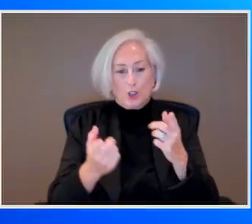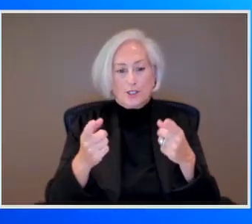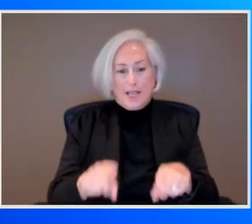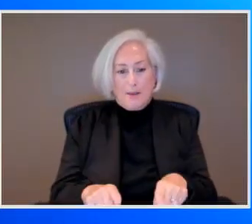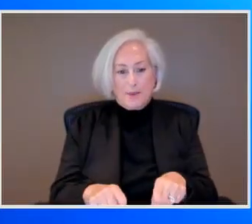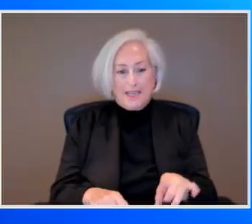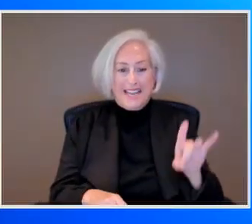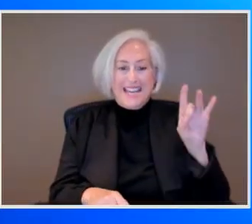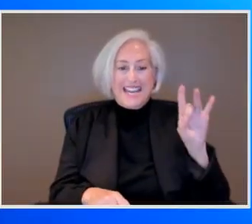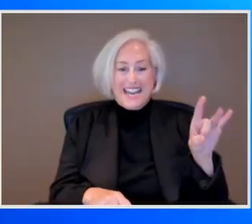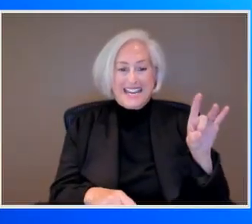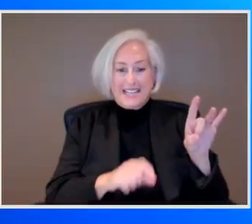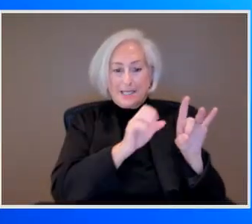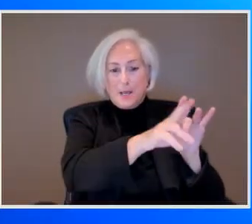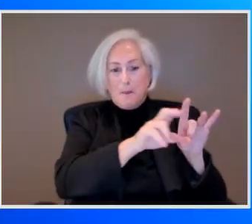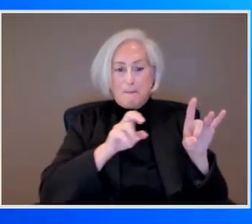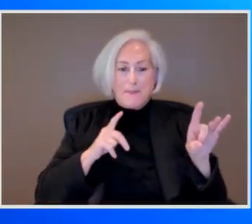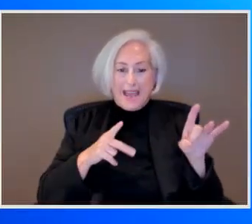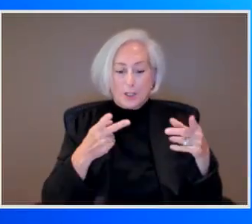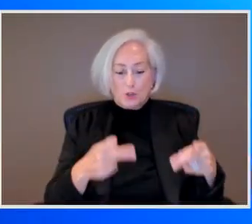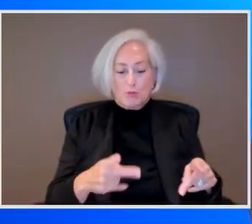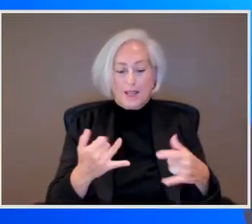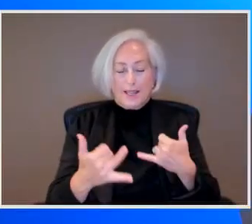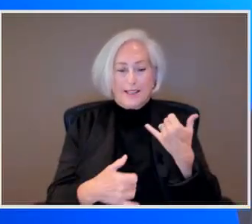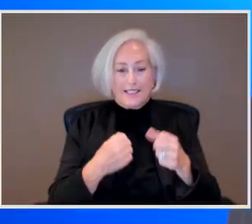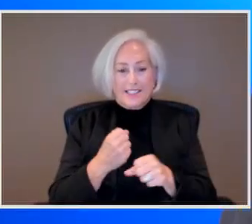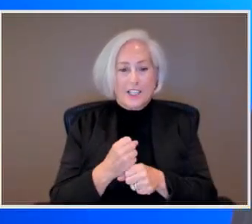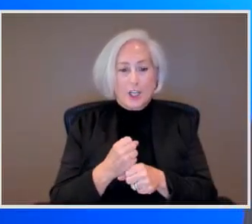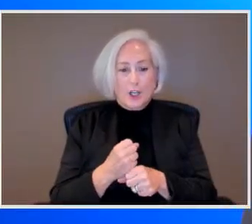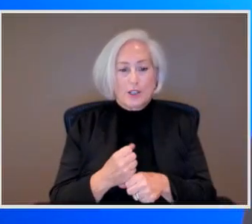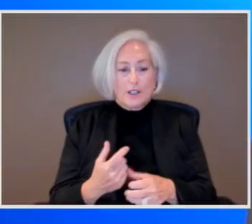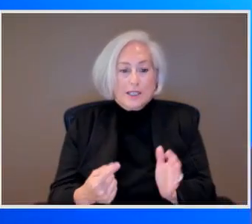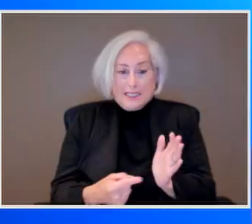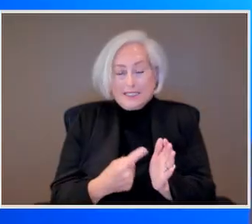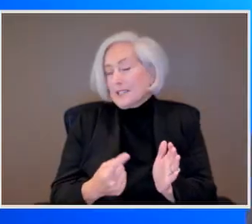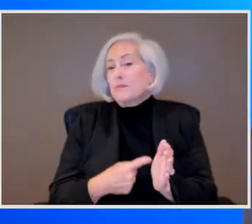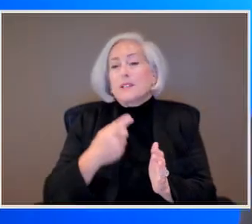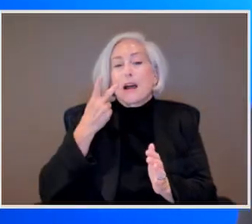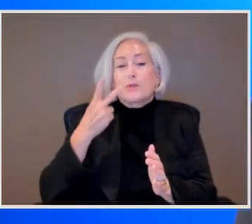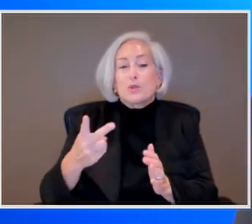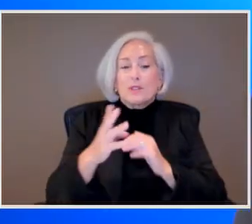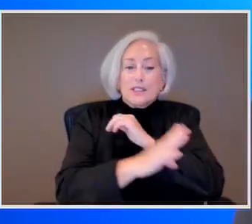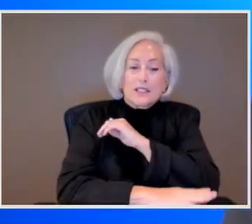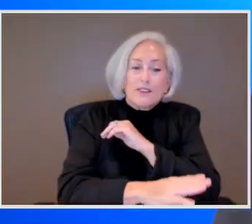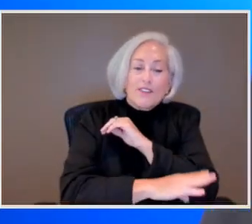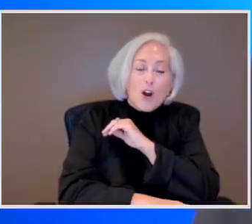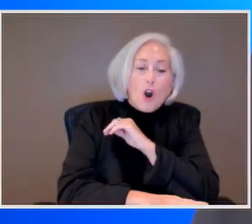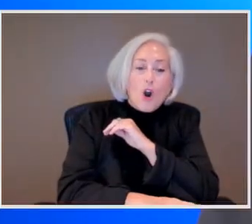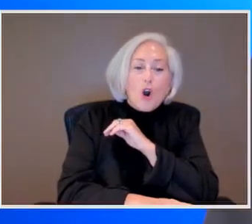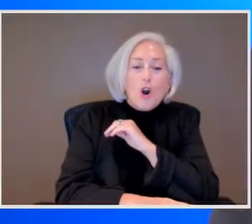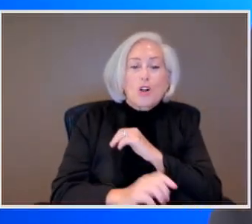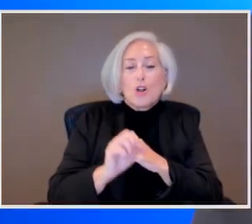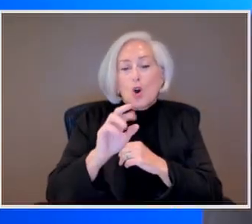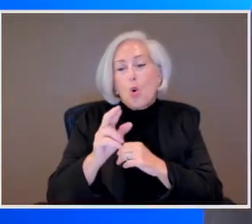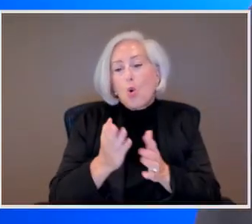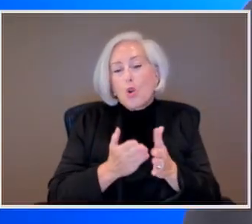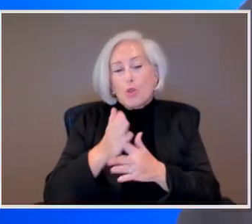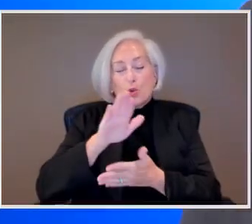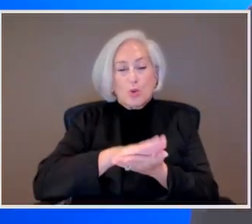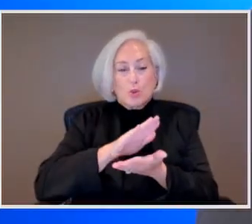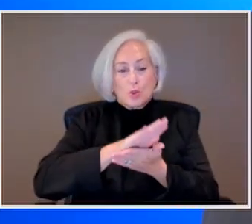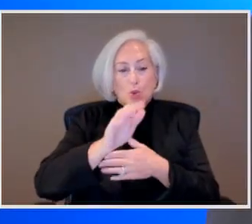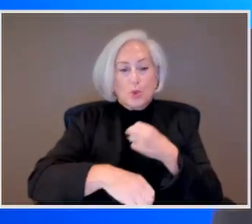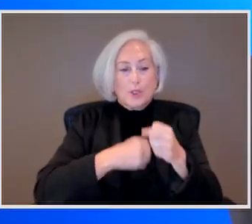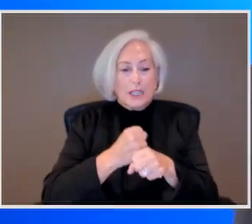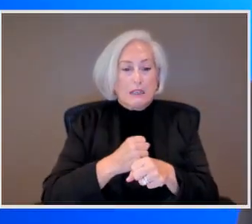those kids came back and played this year. So sometimes you see them during the fall or through the school year, some years you don't.